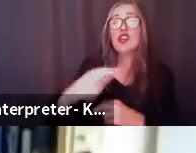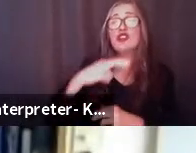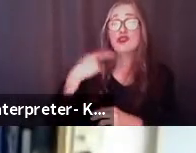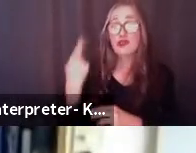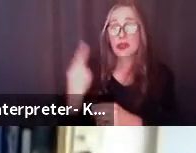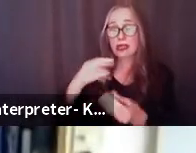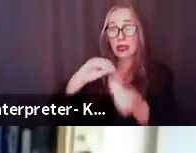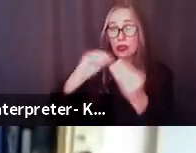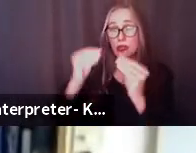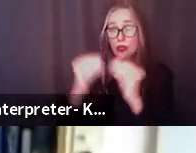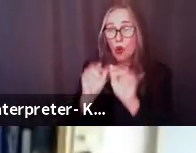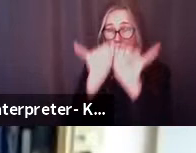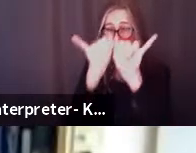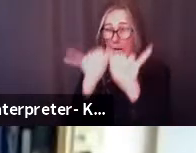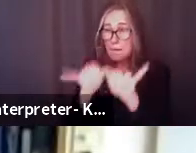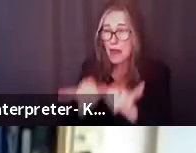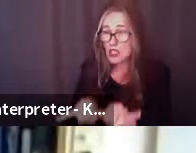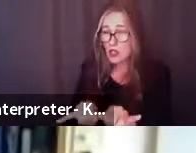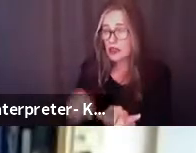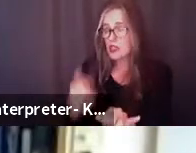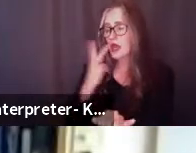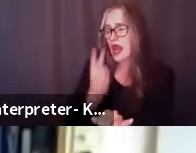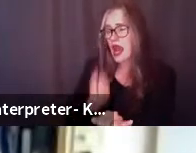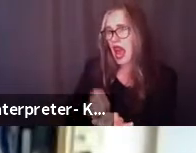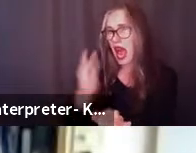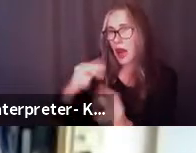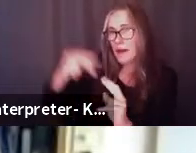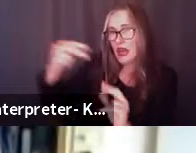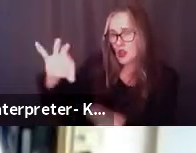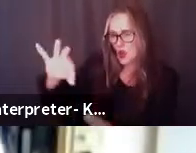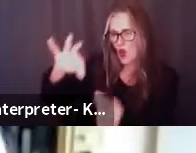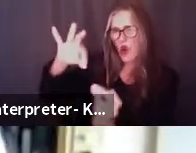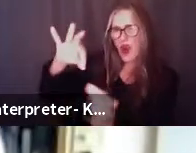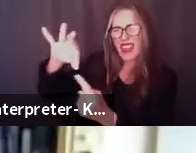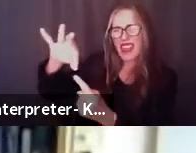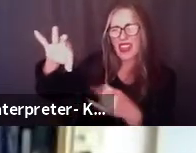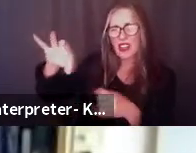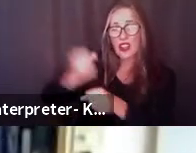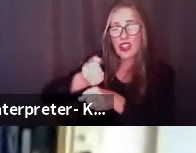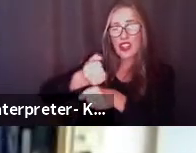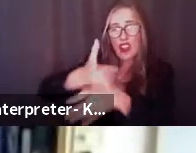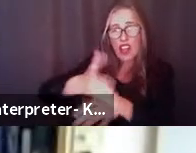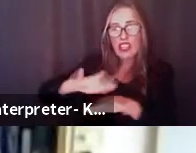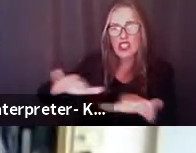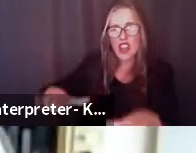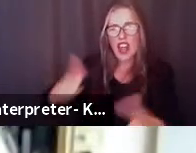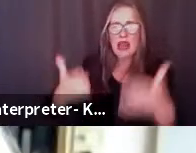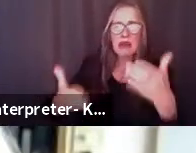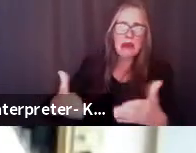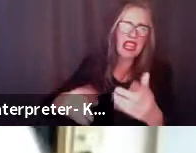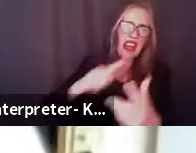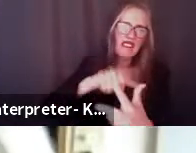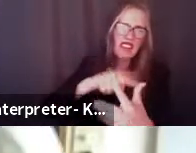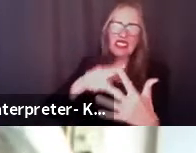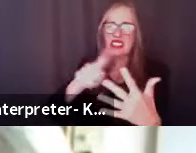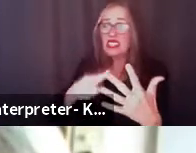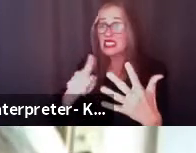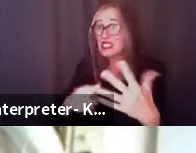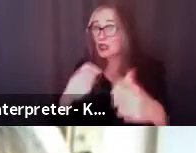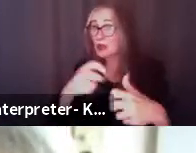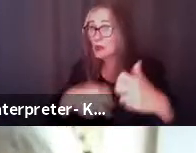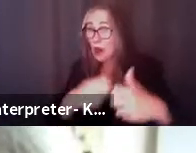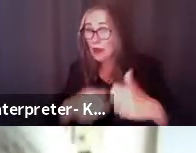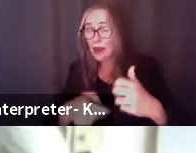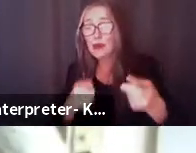supposedly predict the chances that the resulting child would have this or that trait or this or that condition